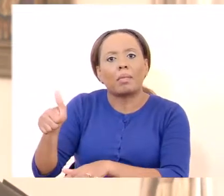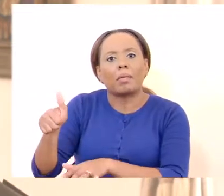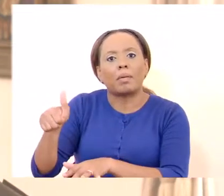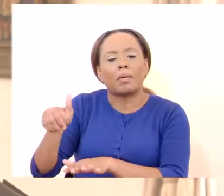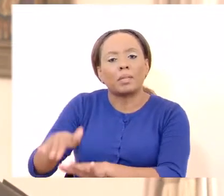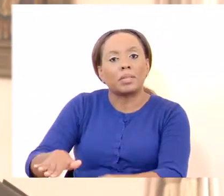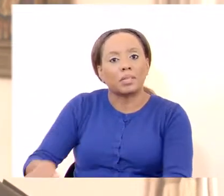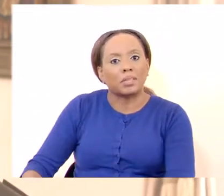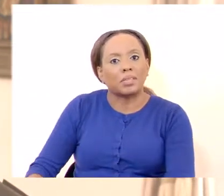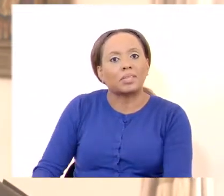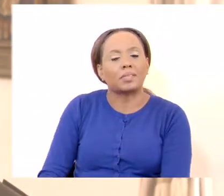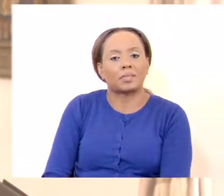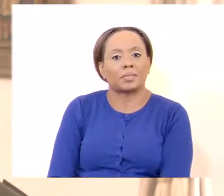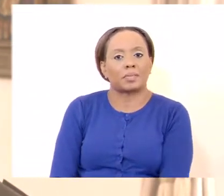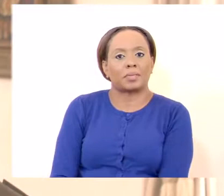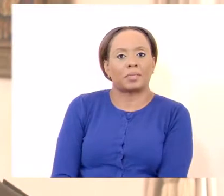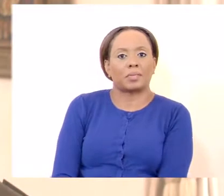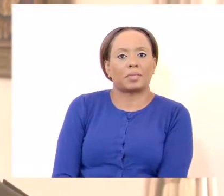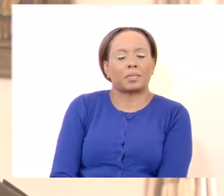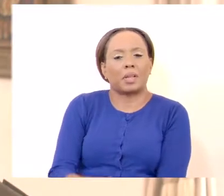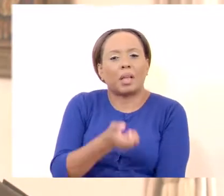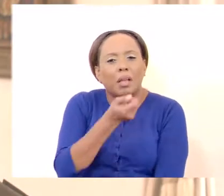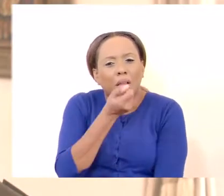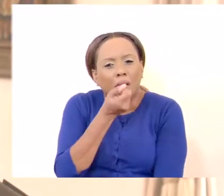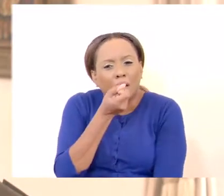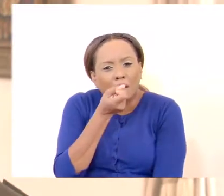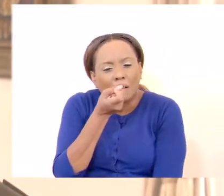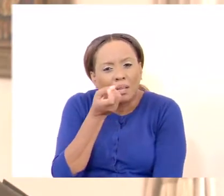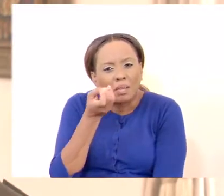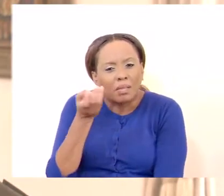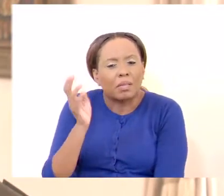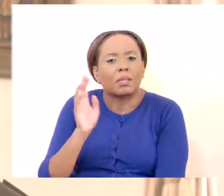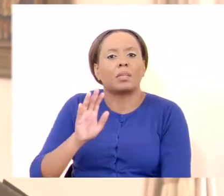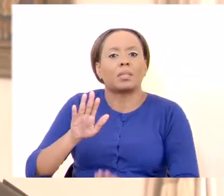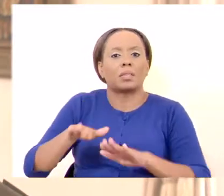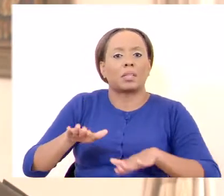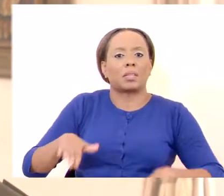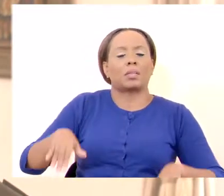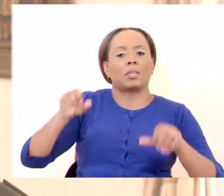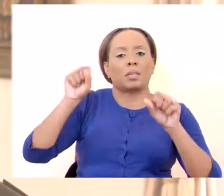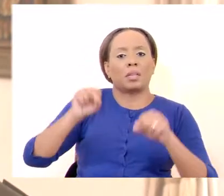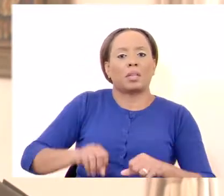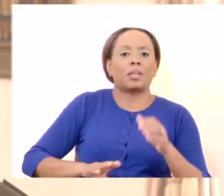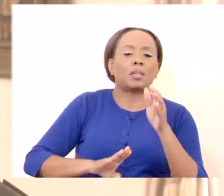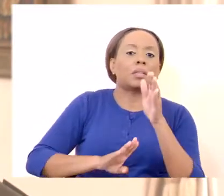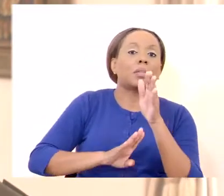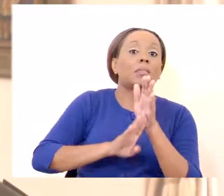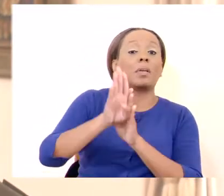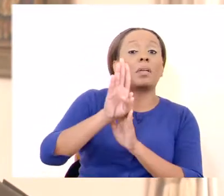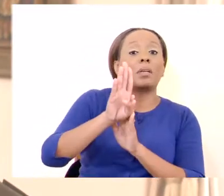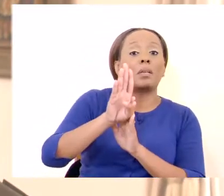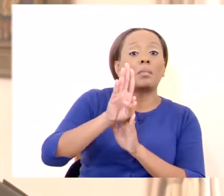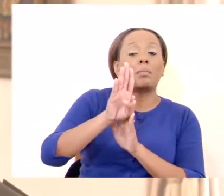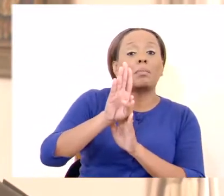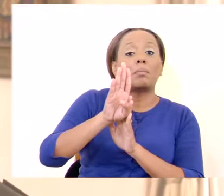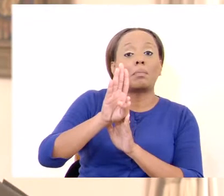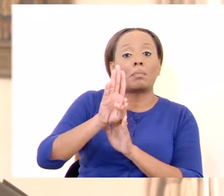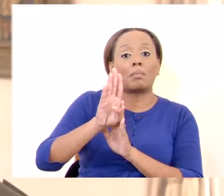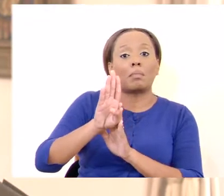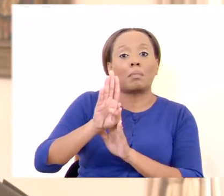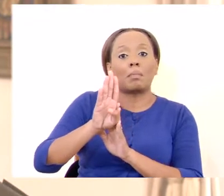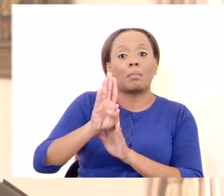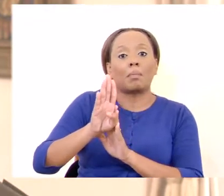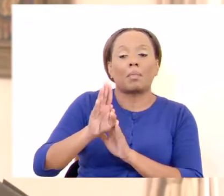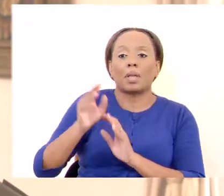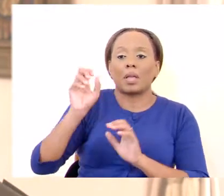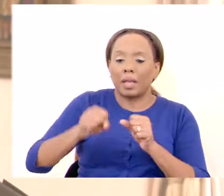of children, a few children, they can develop a consequence or a sequelae of that